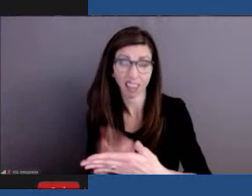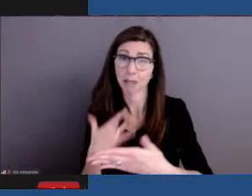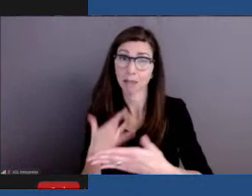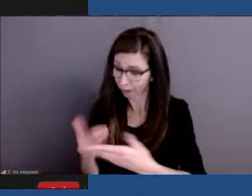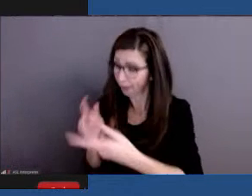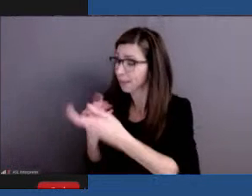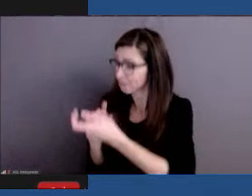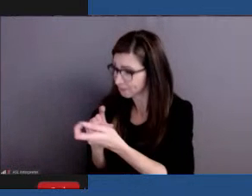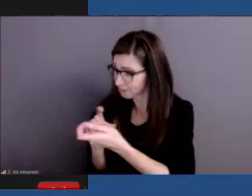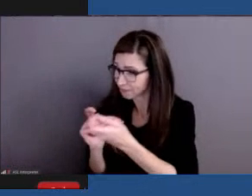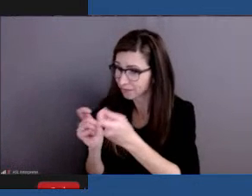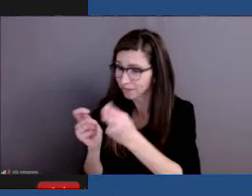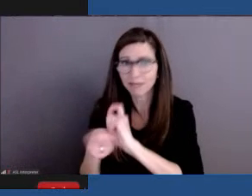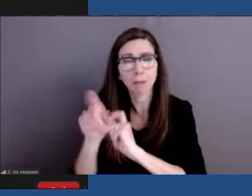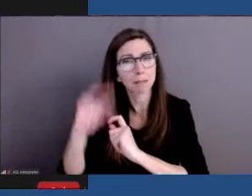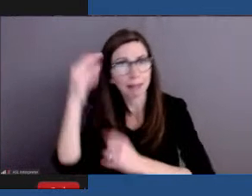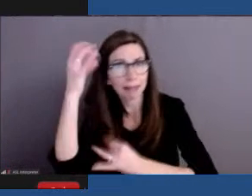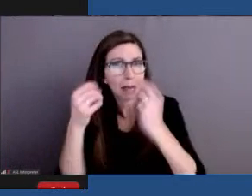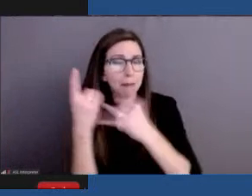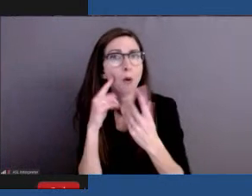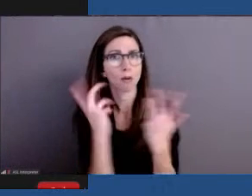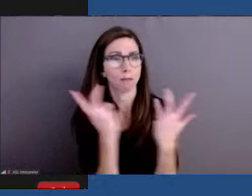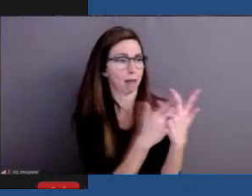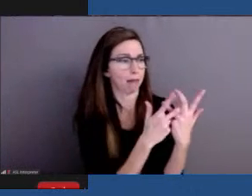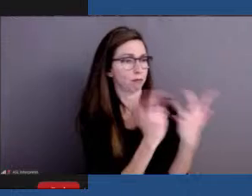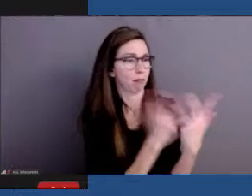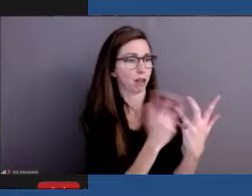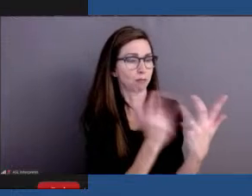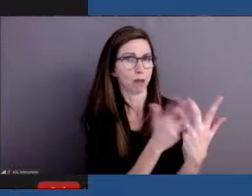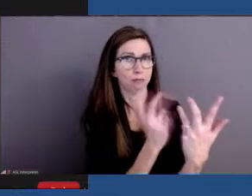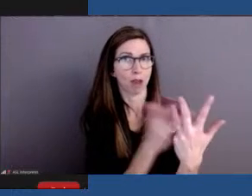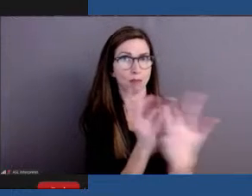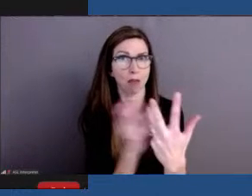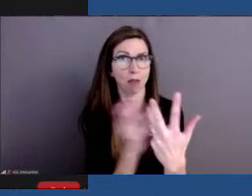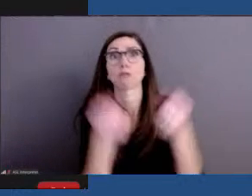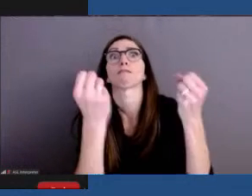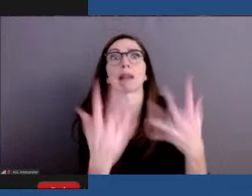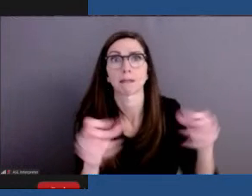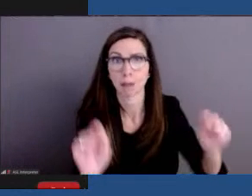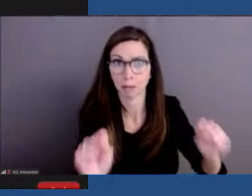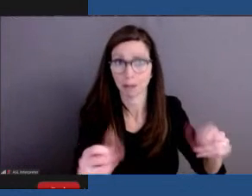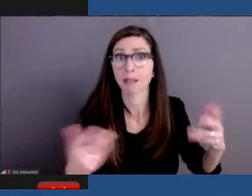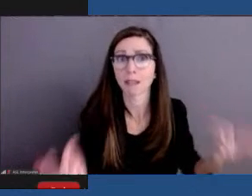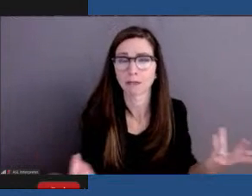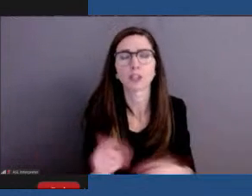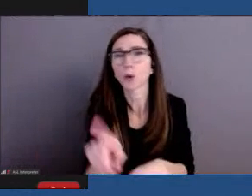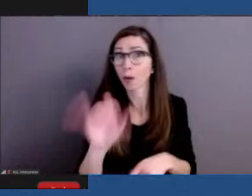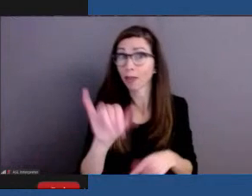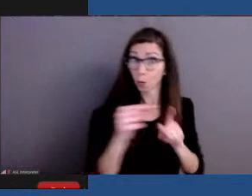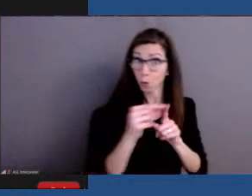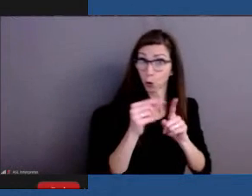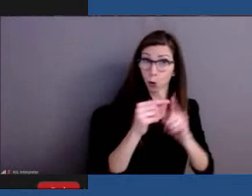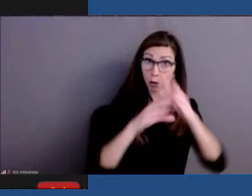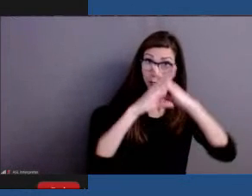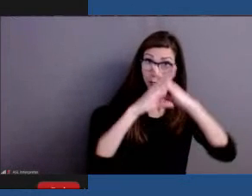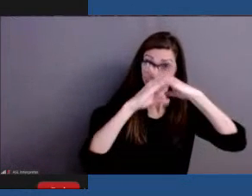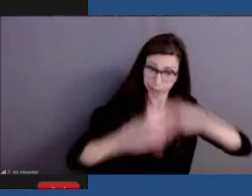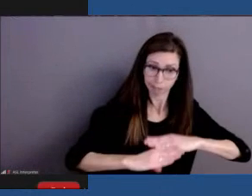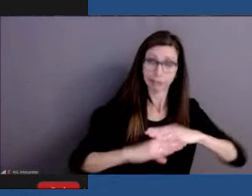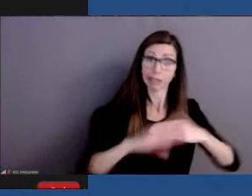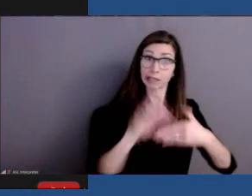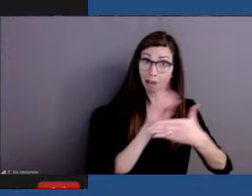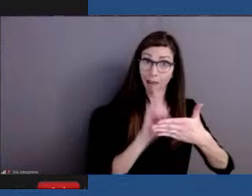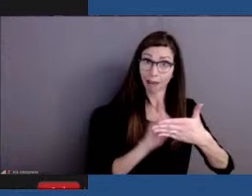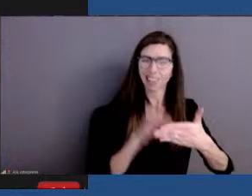all users, including people with disabilities. So when we talk about barrier-free design, it comes from the 70s, and it often was